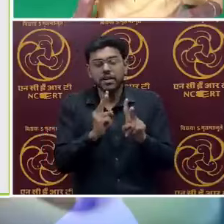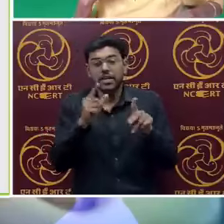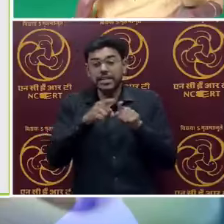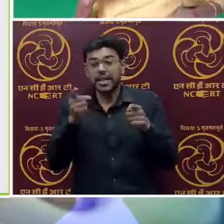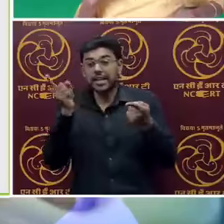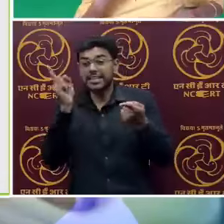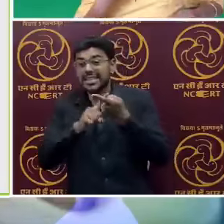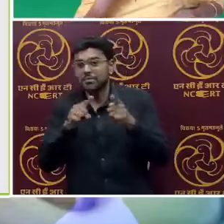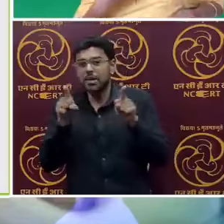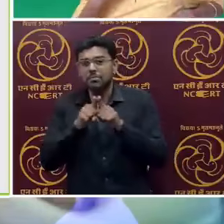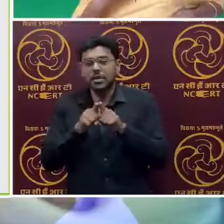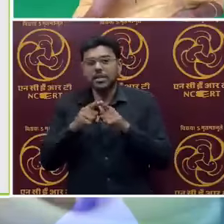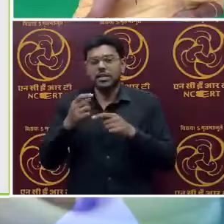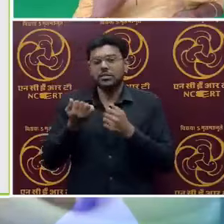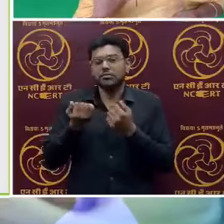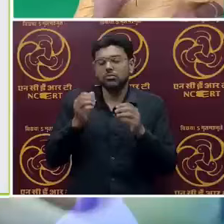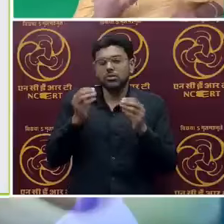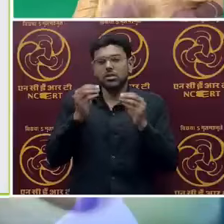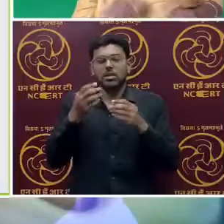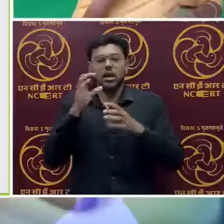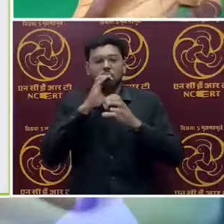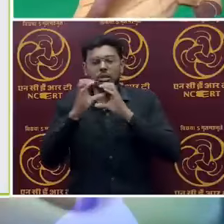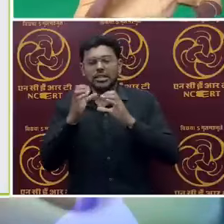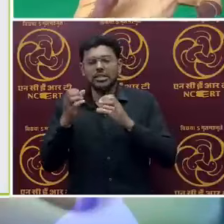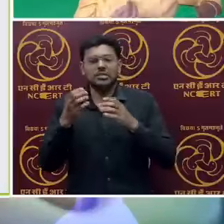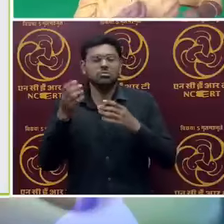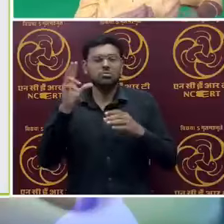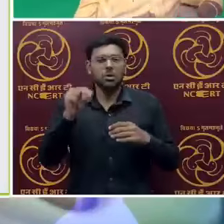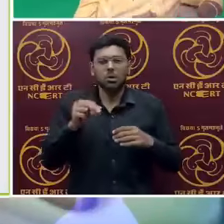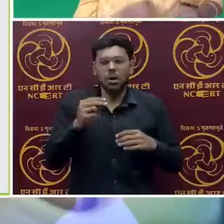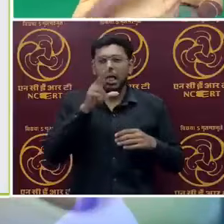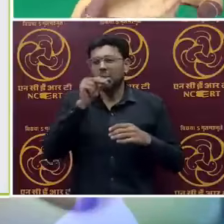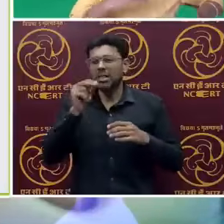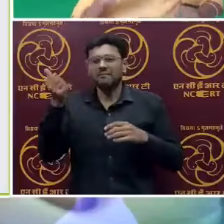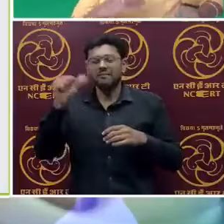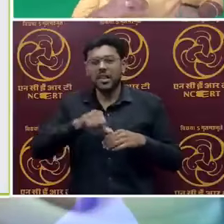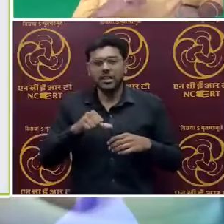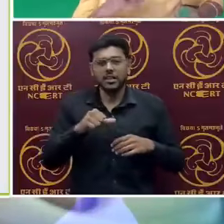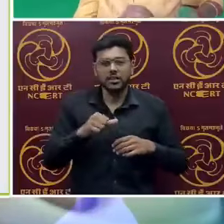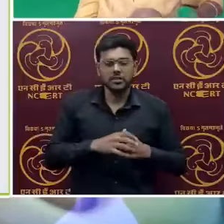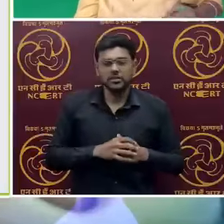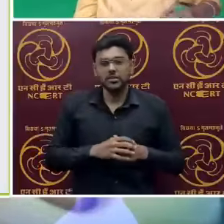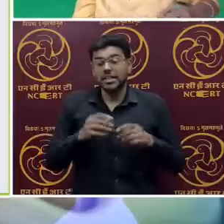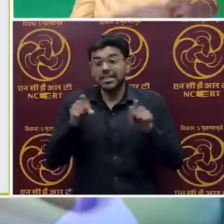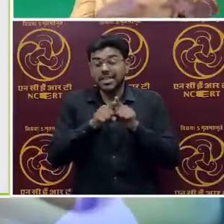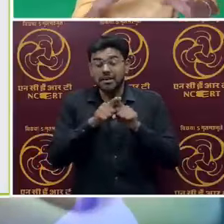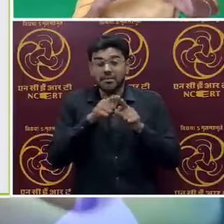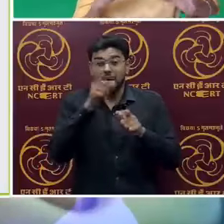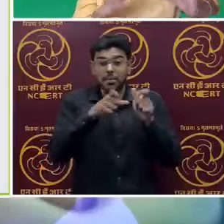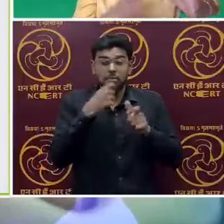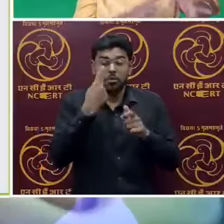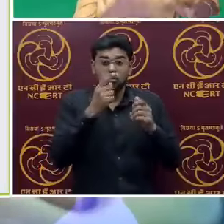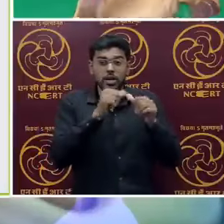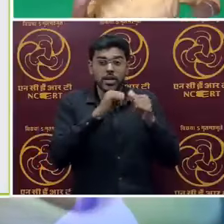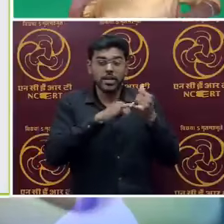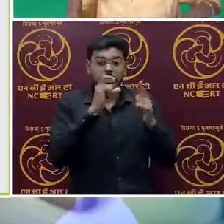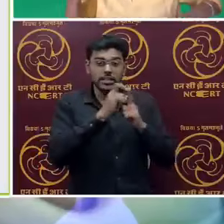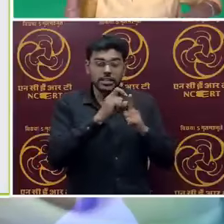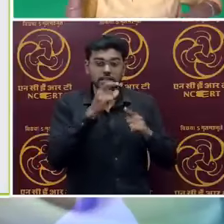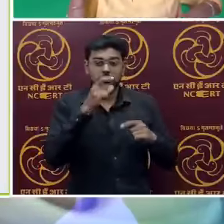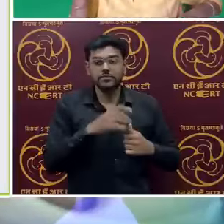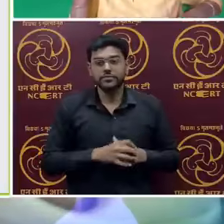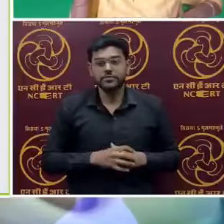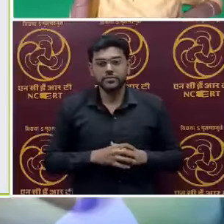causes them to be dumb, not able to communicate, not able to speak. In children with autism, it may not